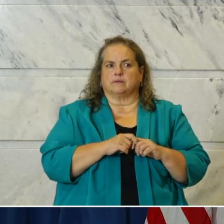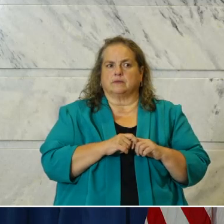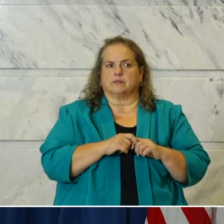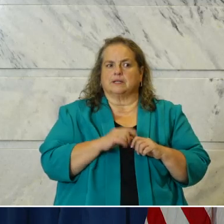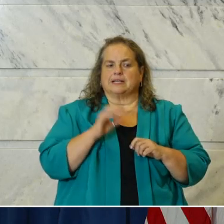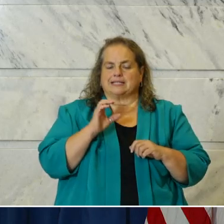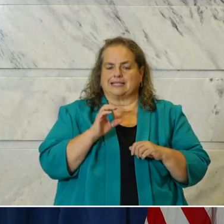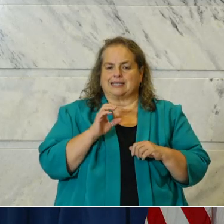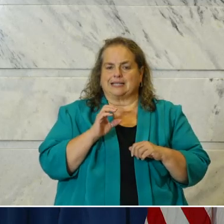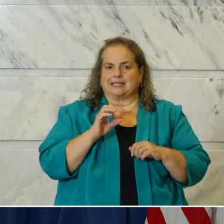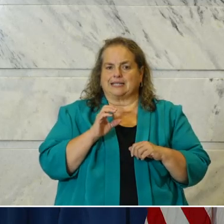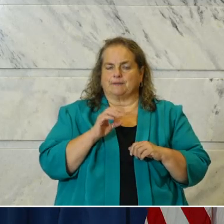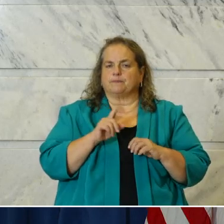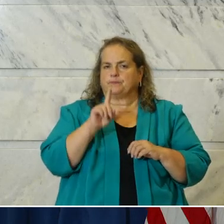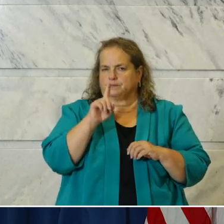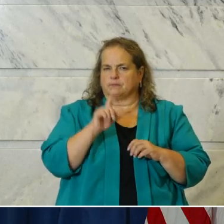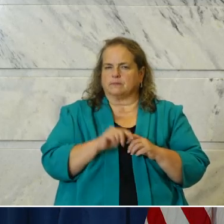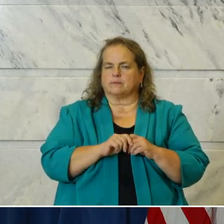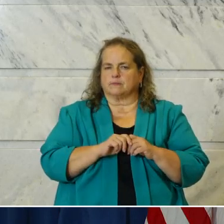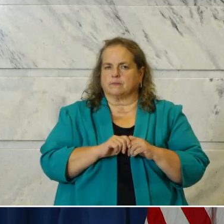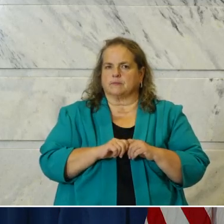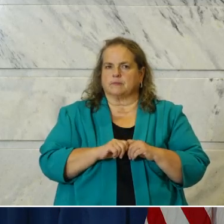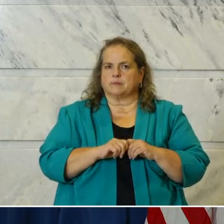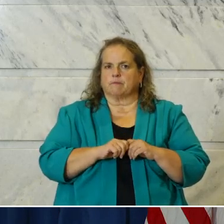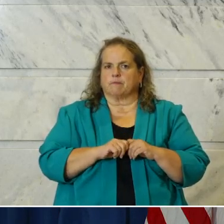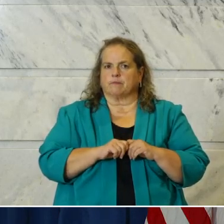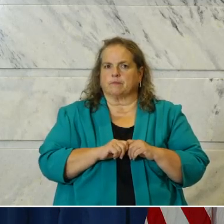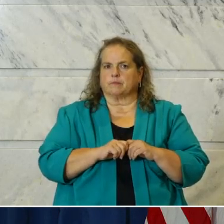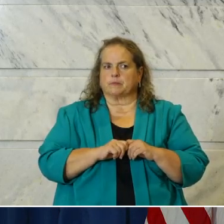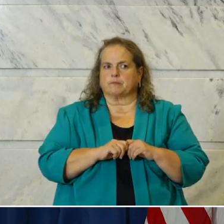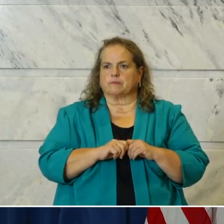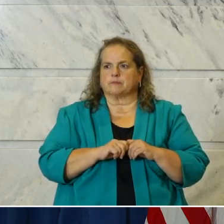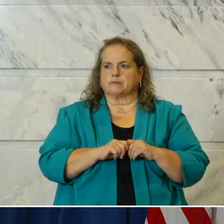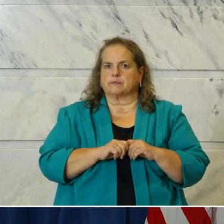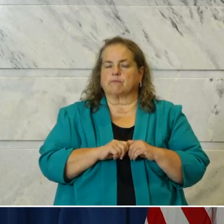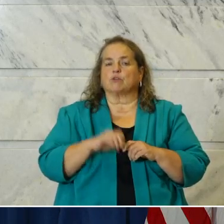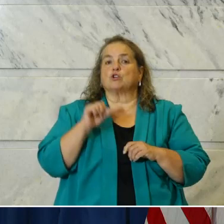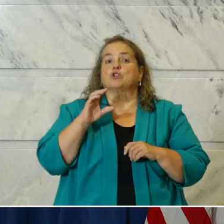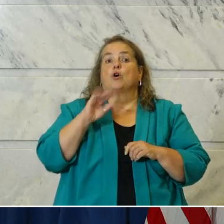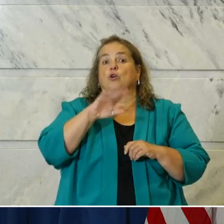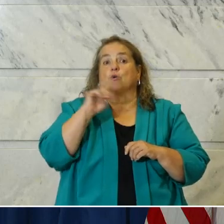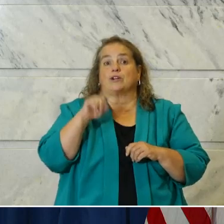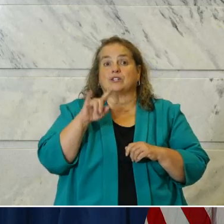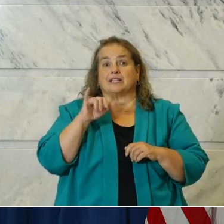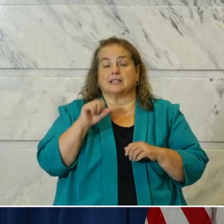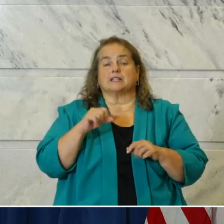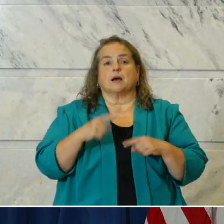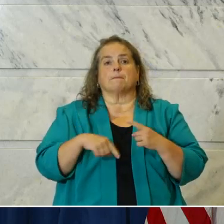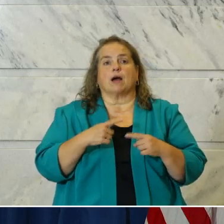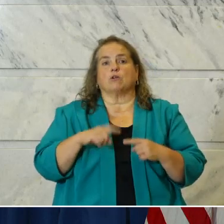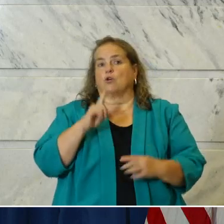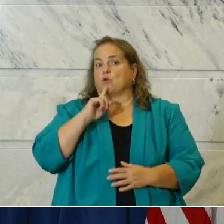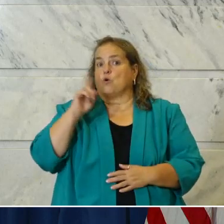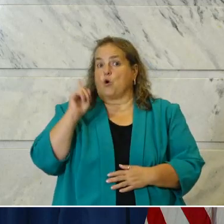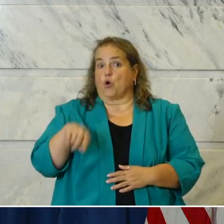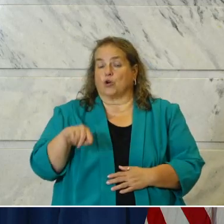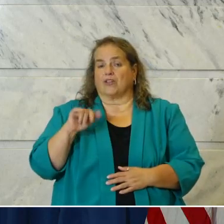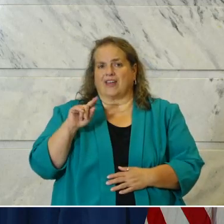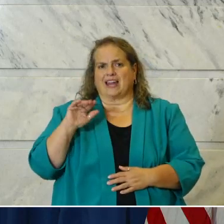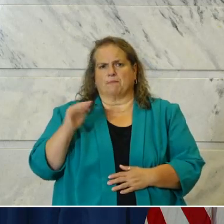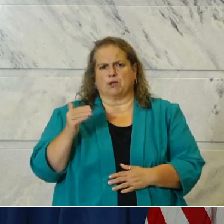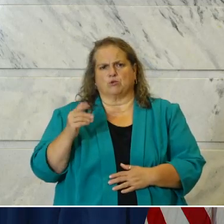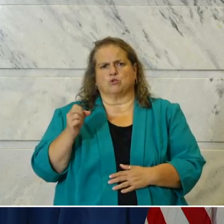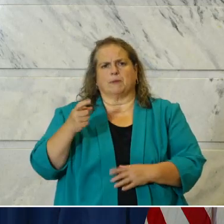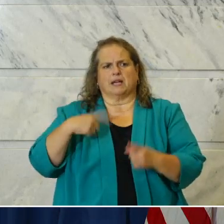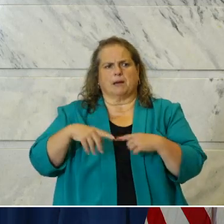know CDC, you weren't happy with some of their moves last week. Your thoughts on this one? So the question is about a order that appears to be coming out